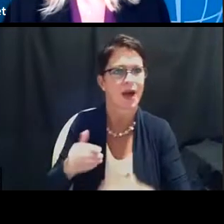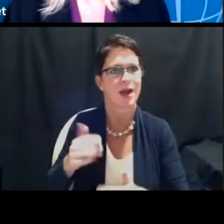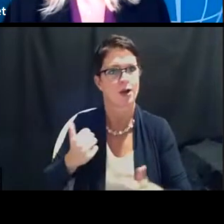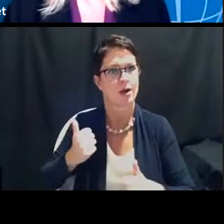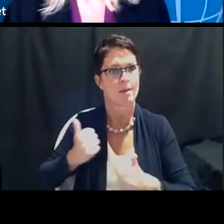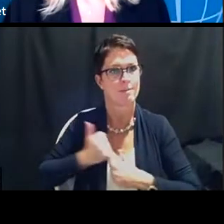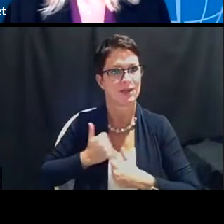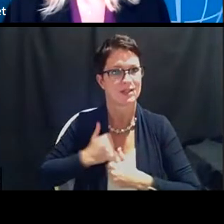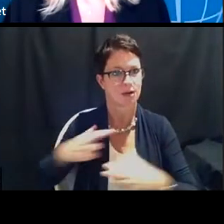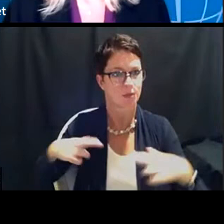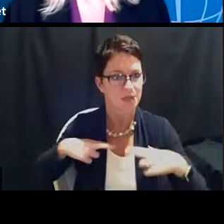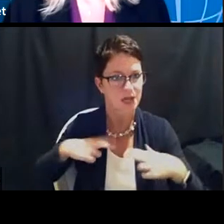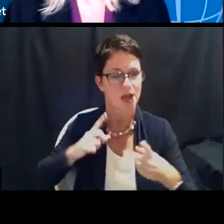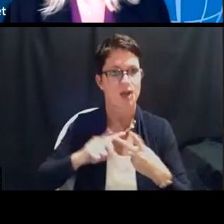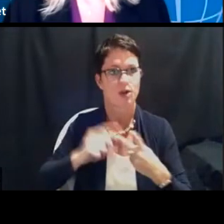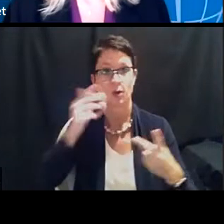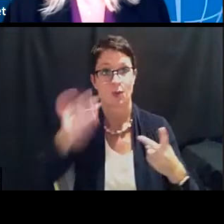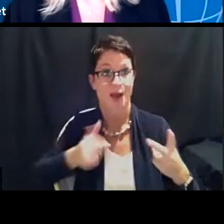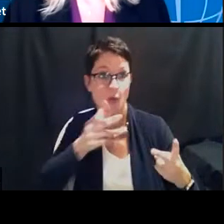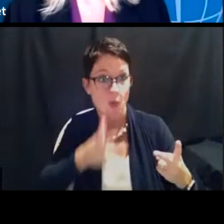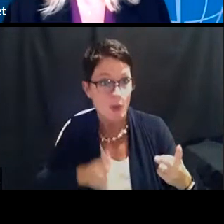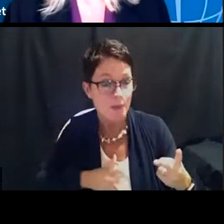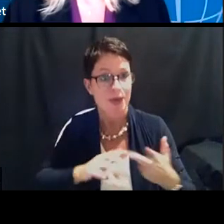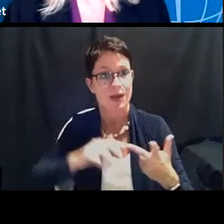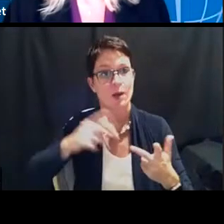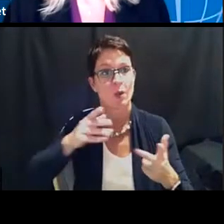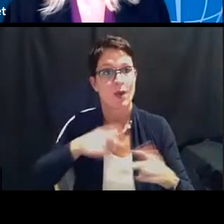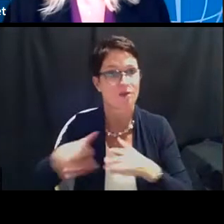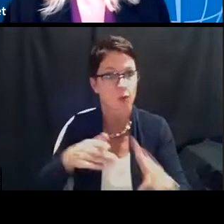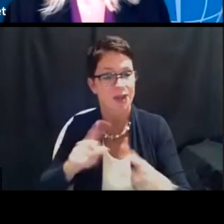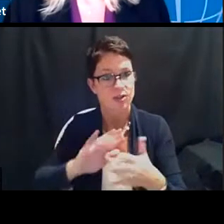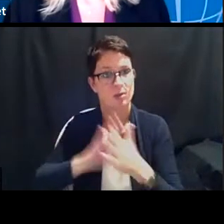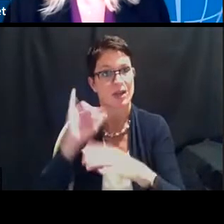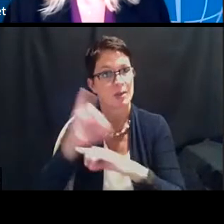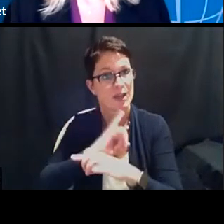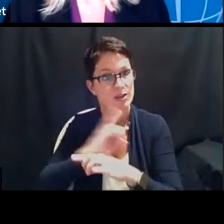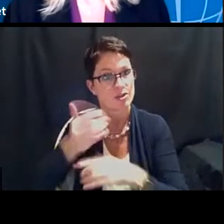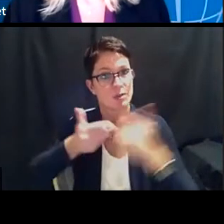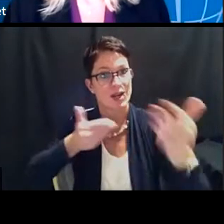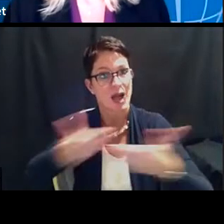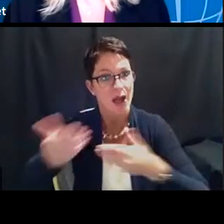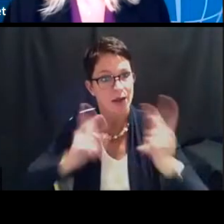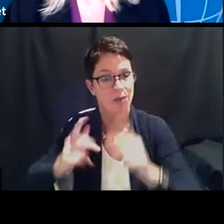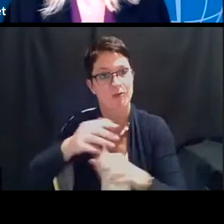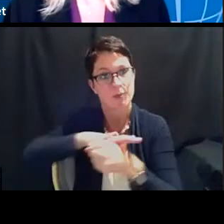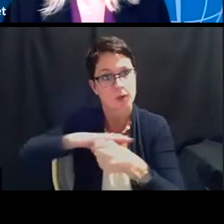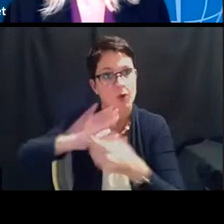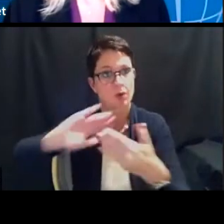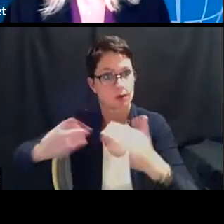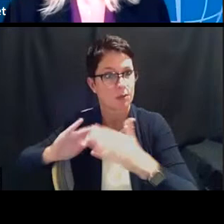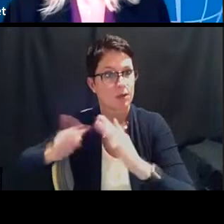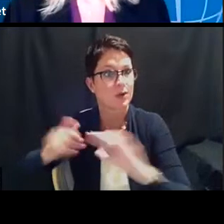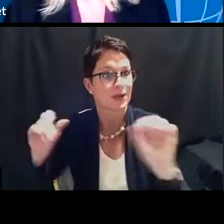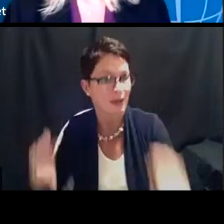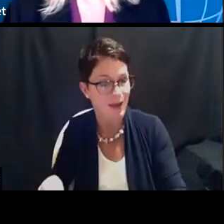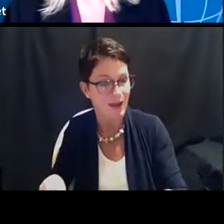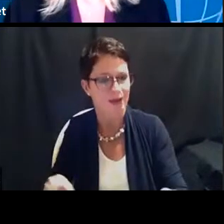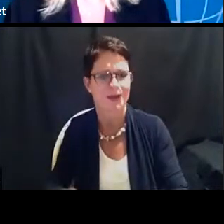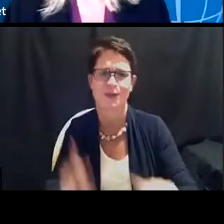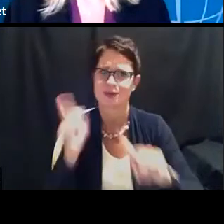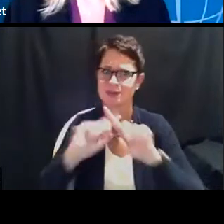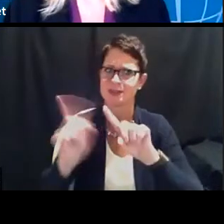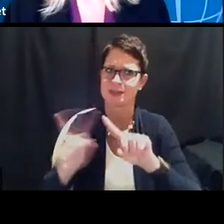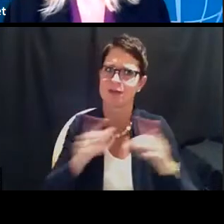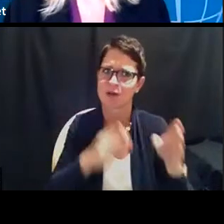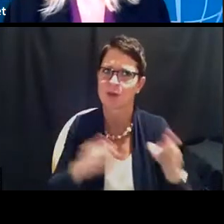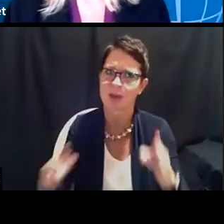we hire women. We have pathways to apprenticeships that hire people from the local community. So that's a